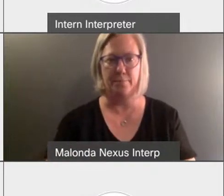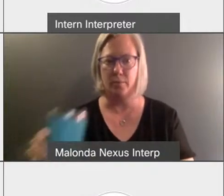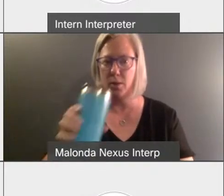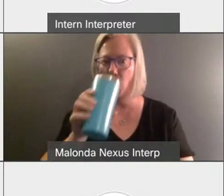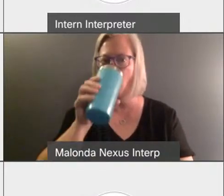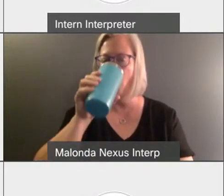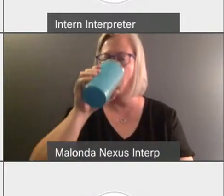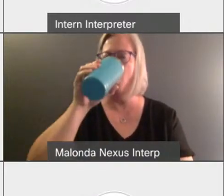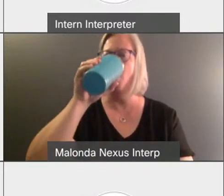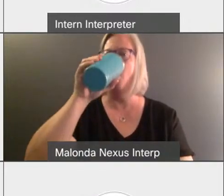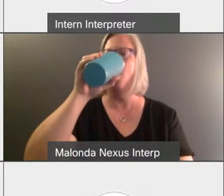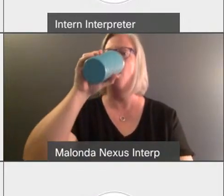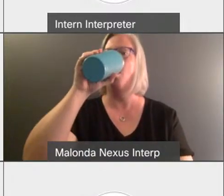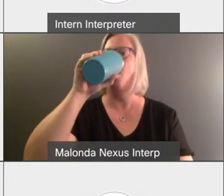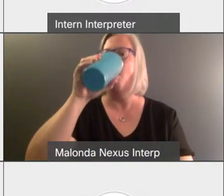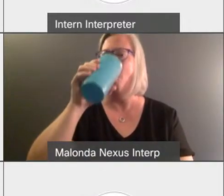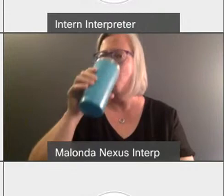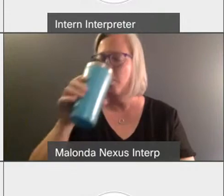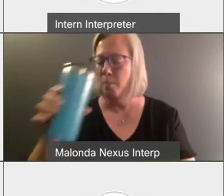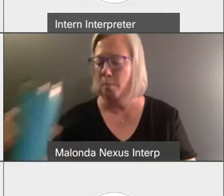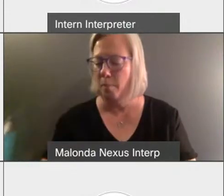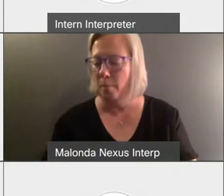So I'm here mostly because of